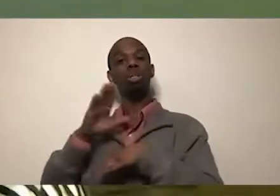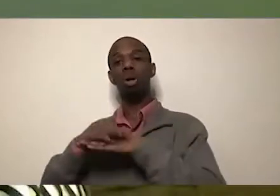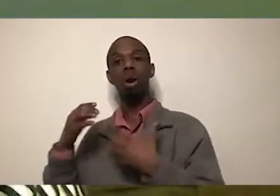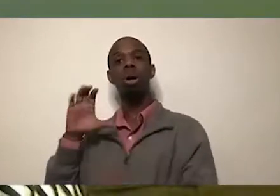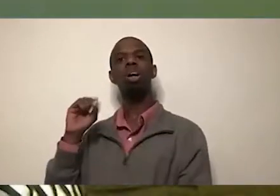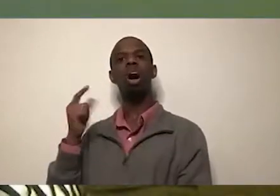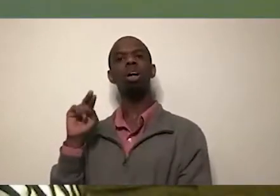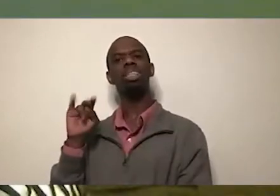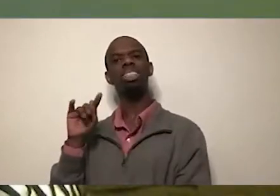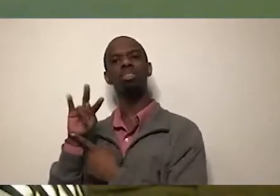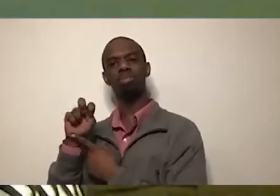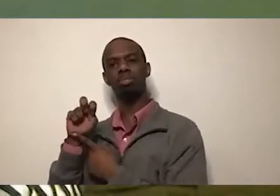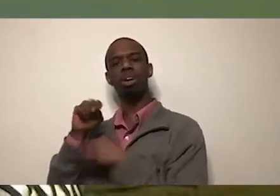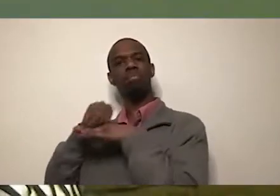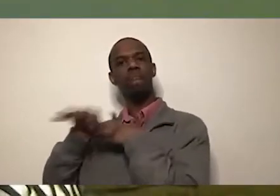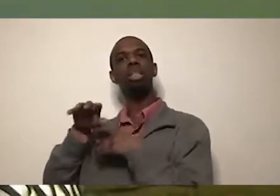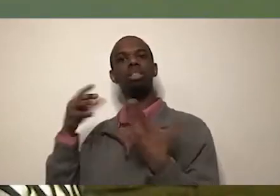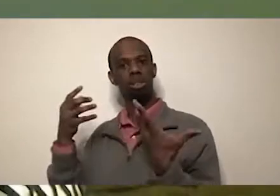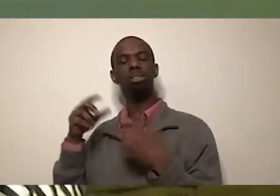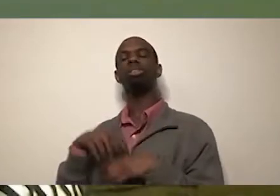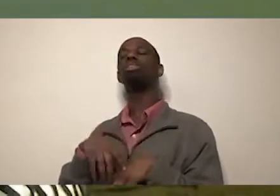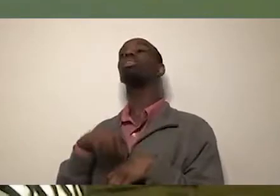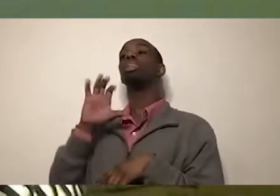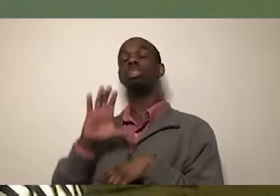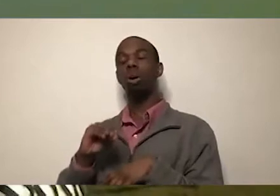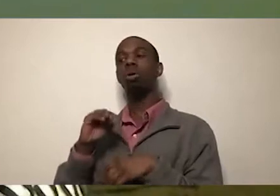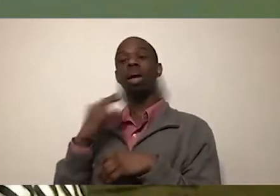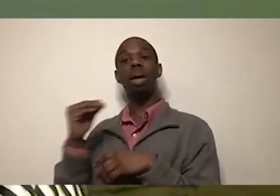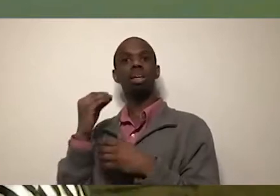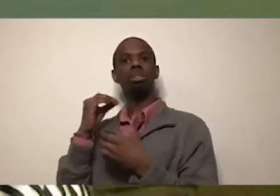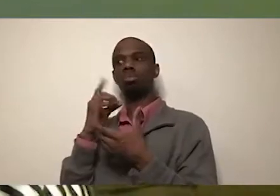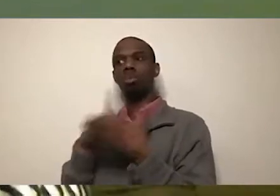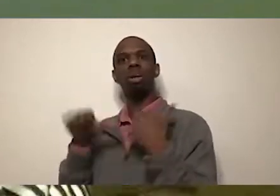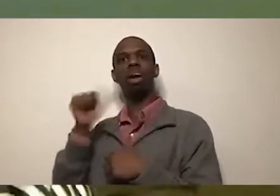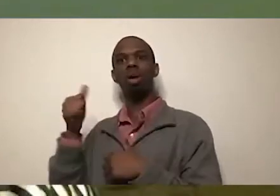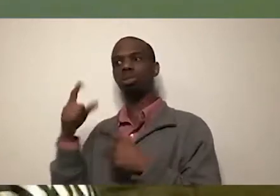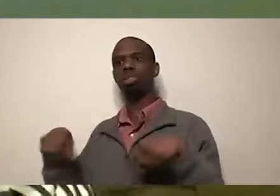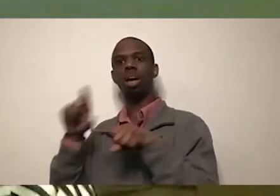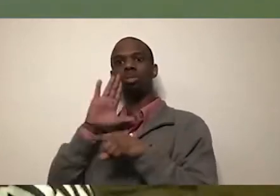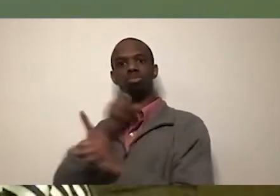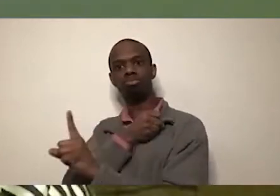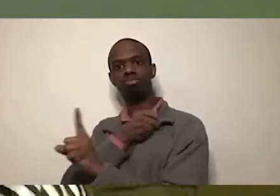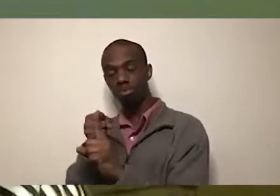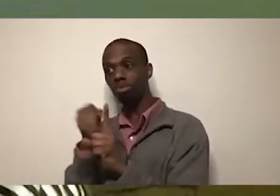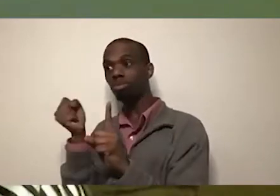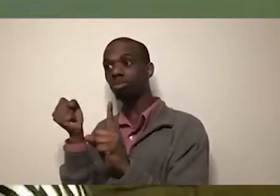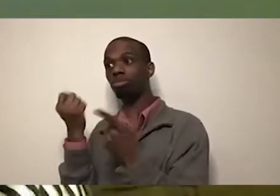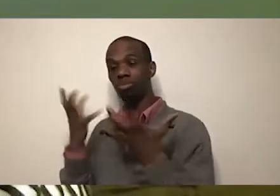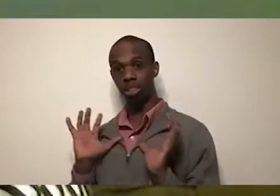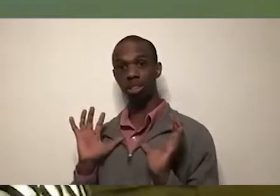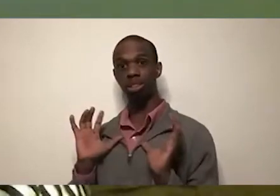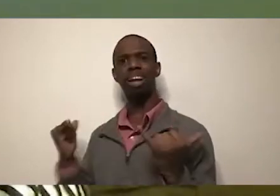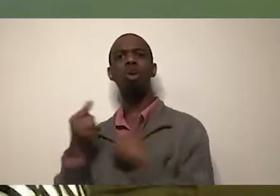you. And could you, and so that we're putting the bios into the chat for everyone to see so that we can move into the conversation.